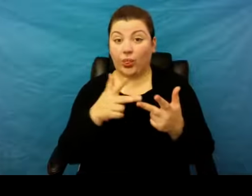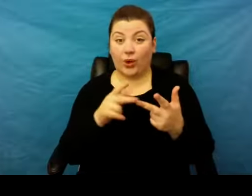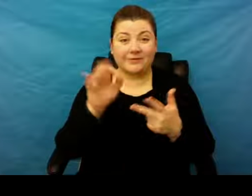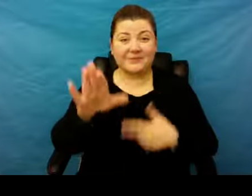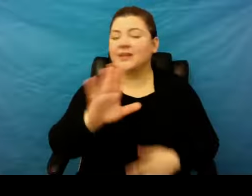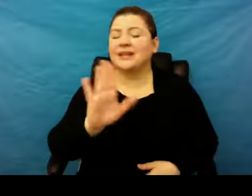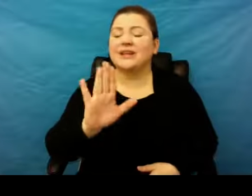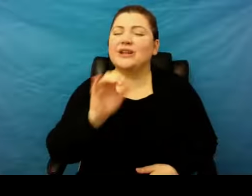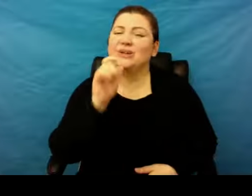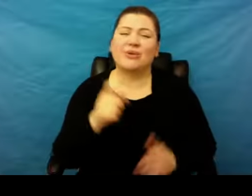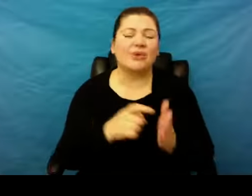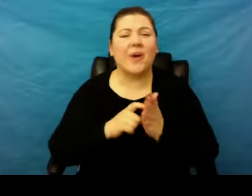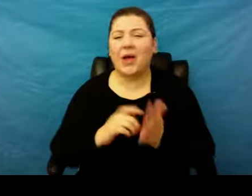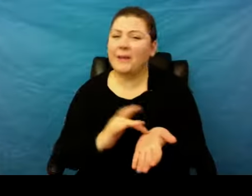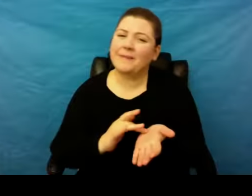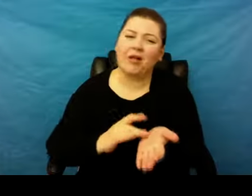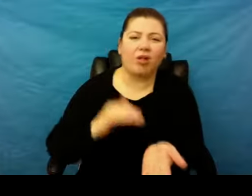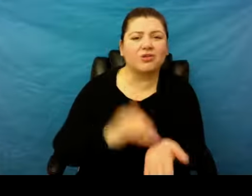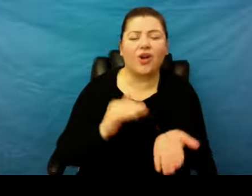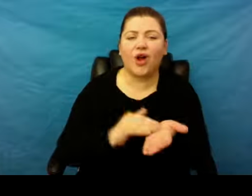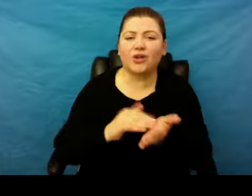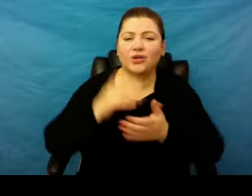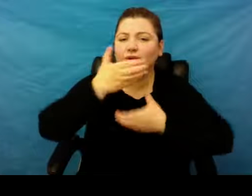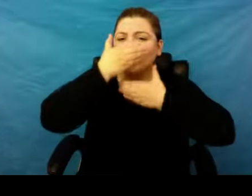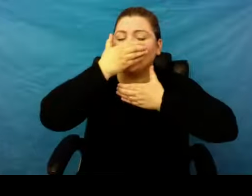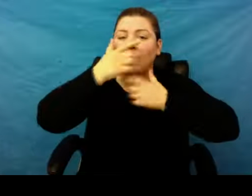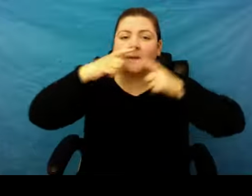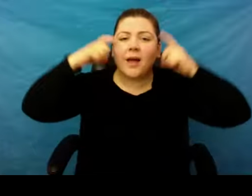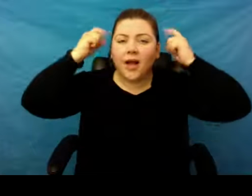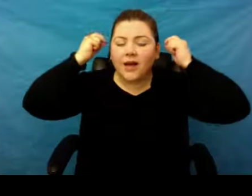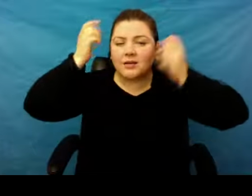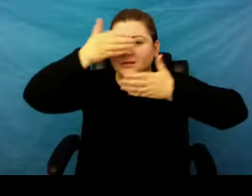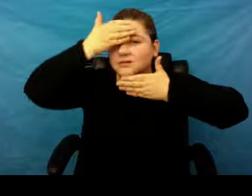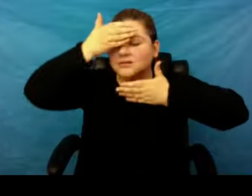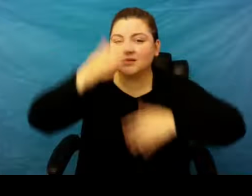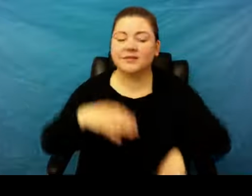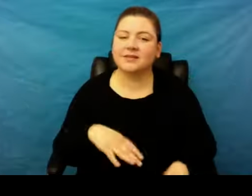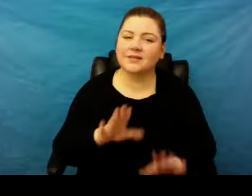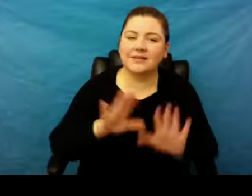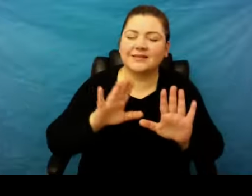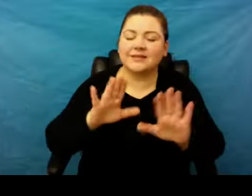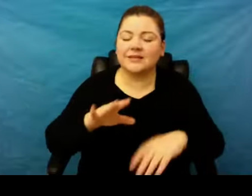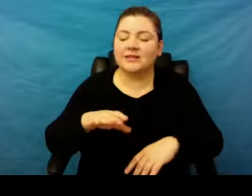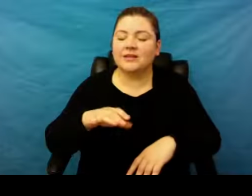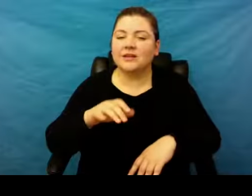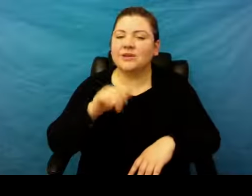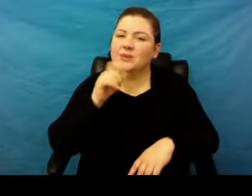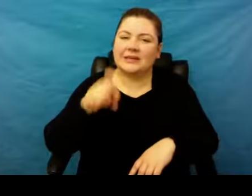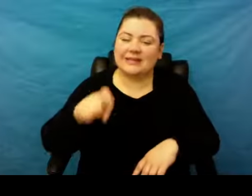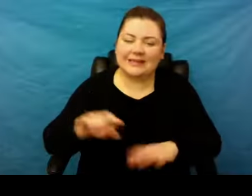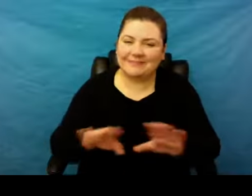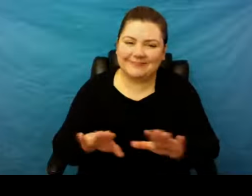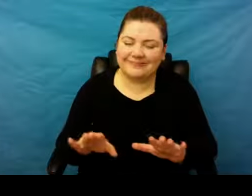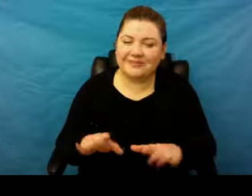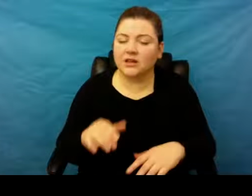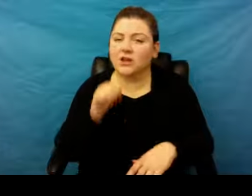You don't need a medical mask. These masks that people are wearing are not protecting them from getting the disease. And